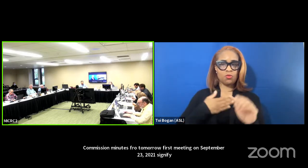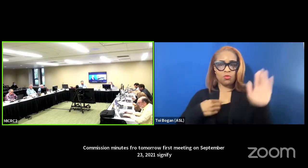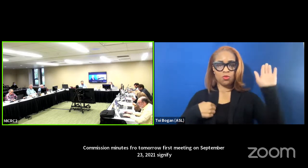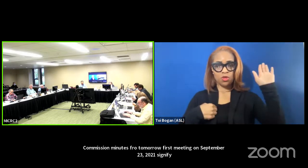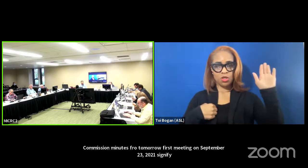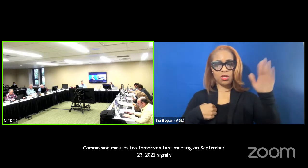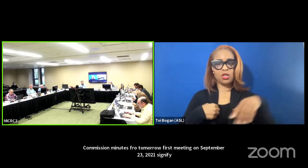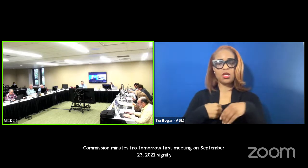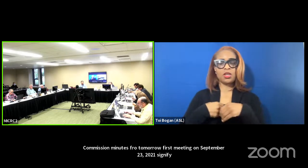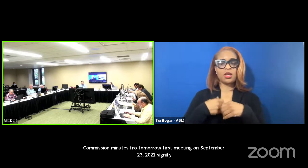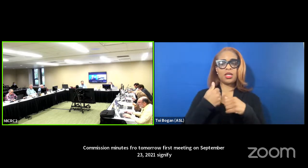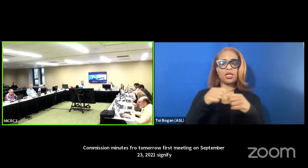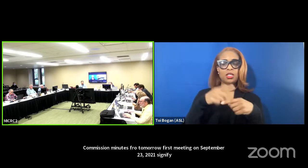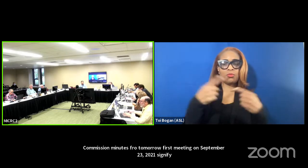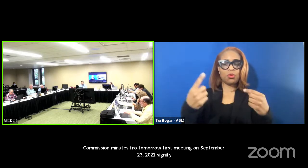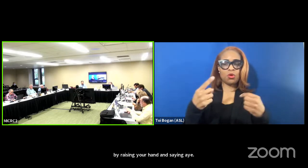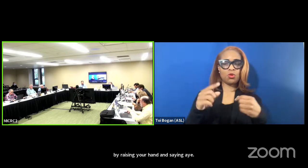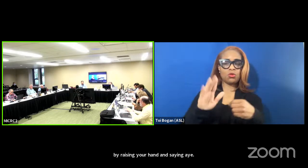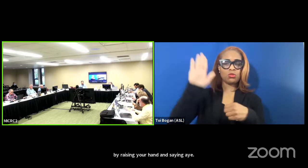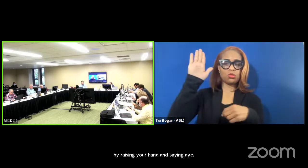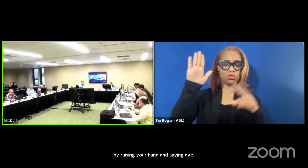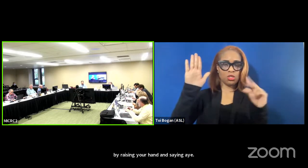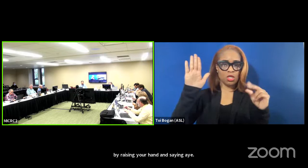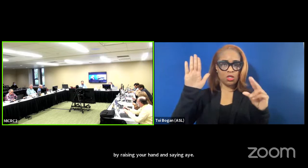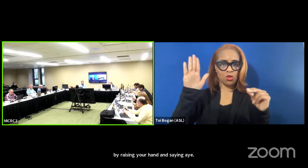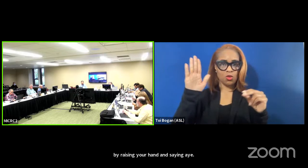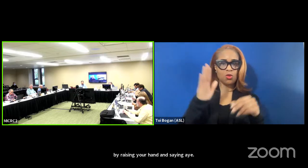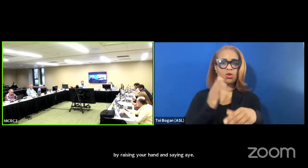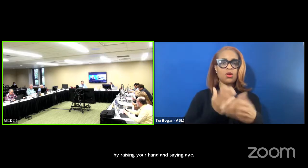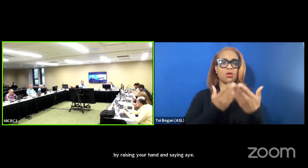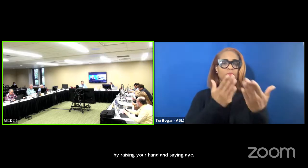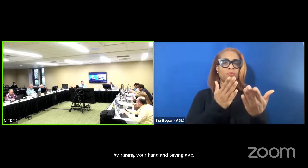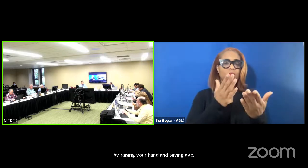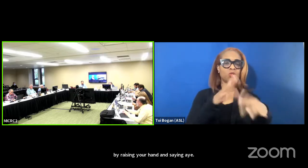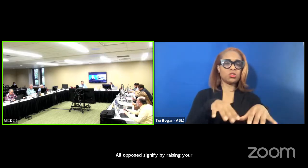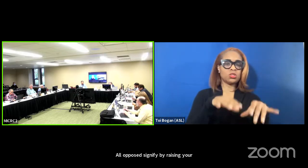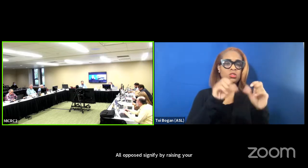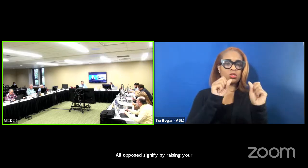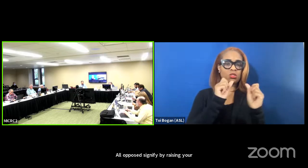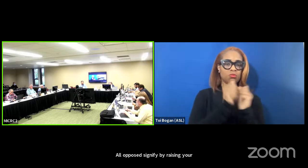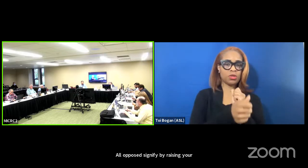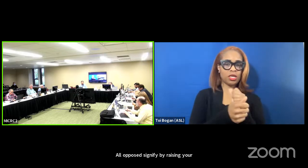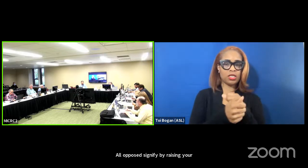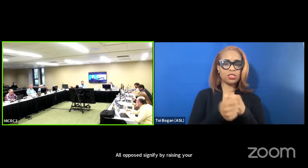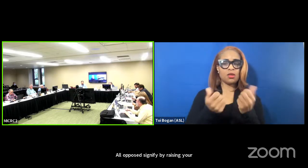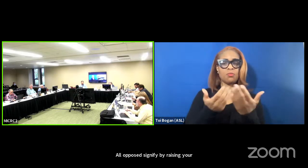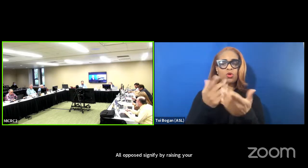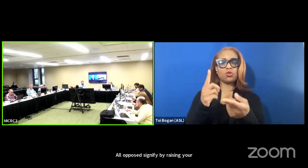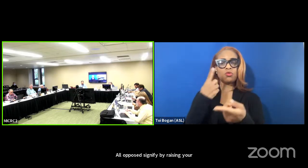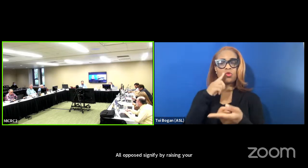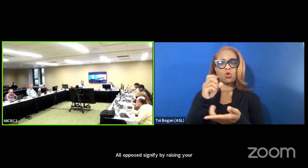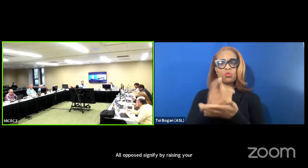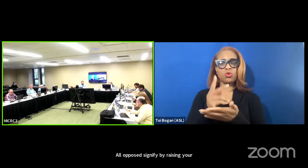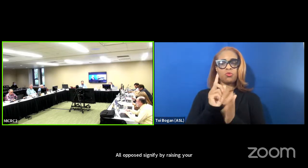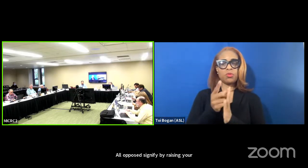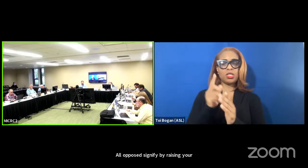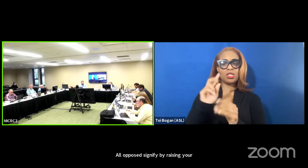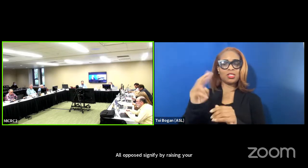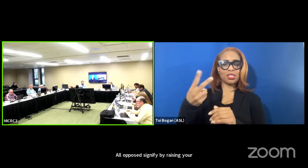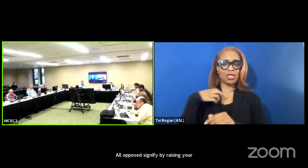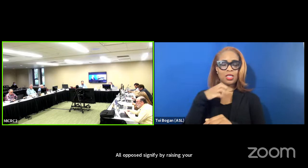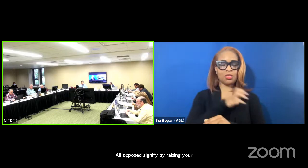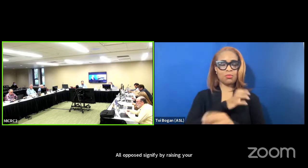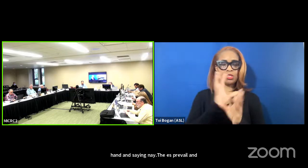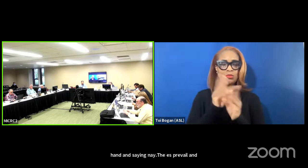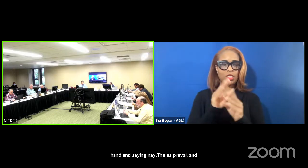all opposed signified by raising your hand and saying nay the eyes prevail the motion is adopted may i have a motion to approve the minutes of the second commission meeting